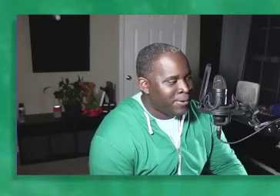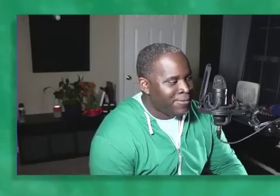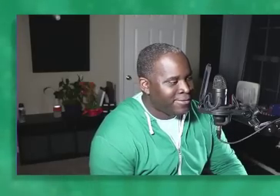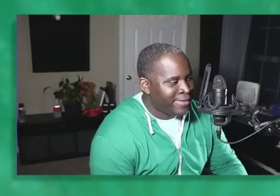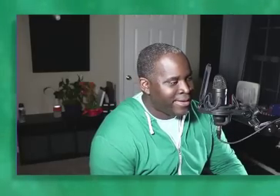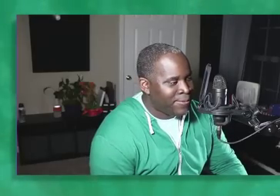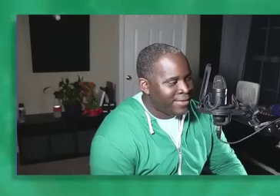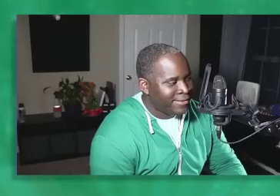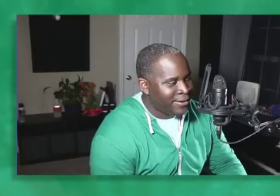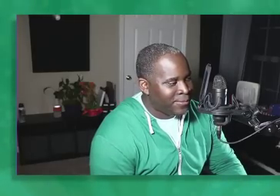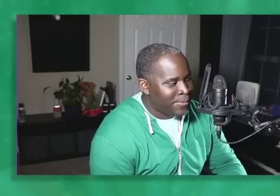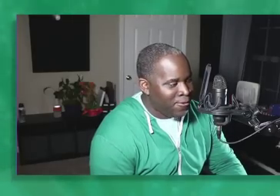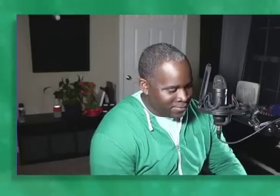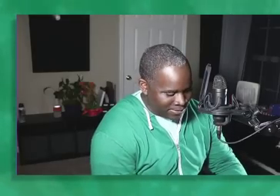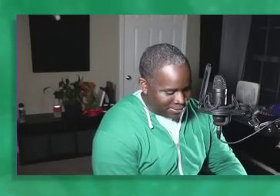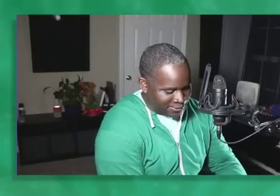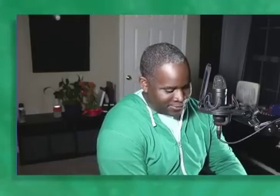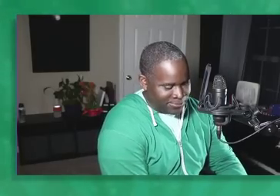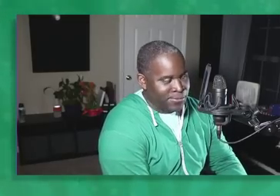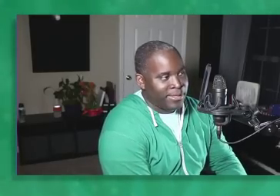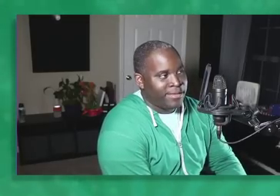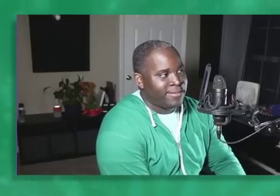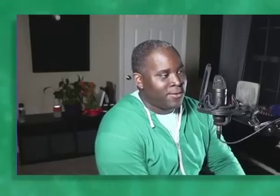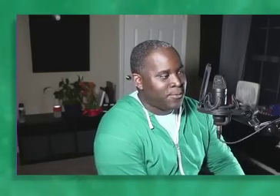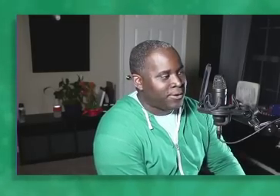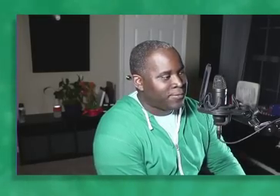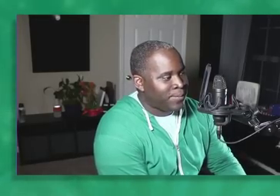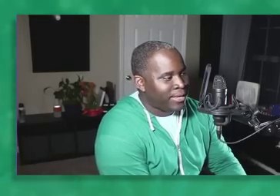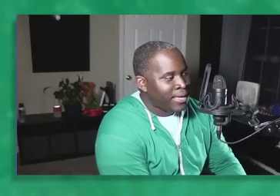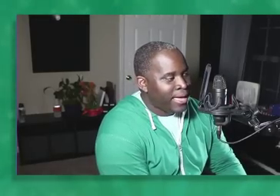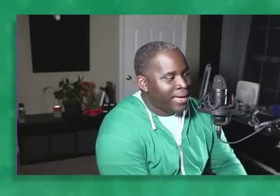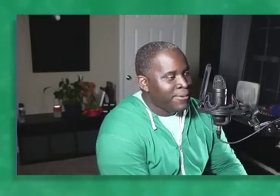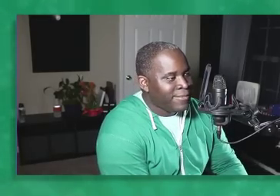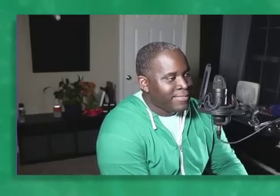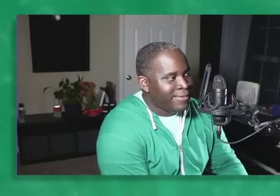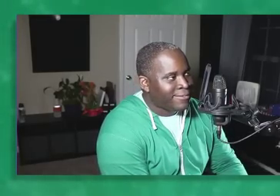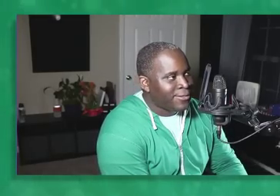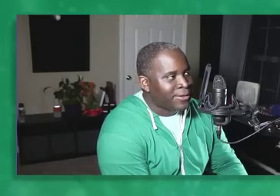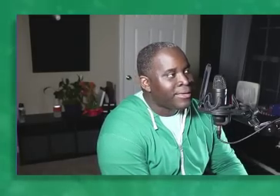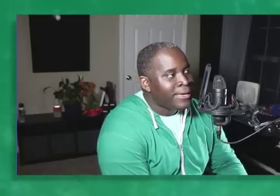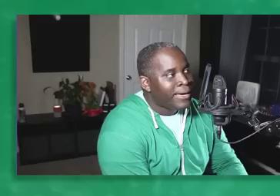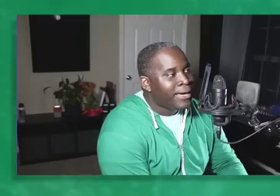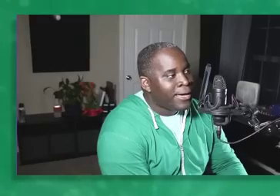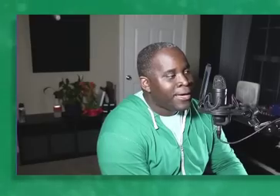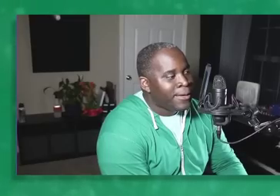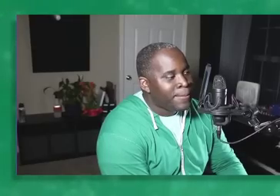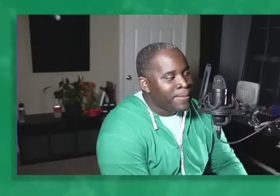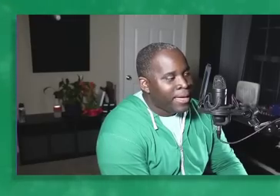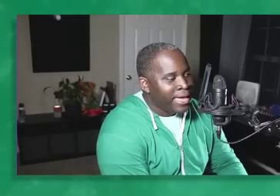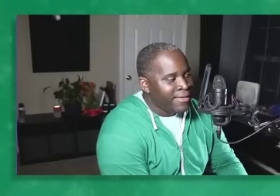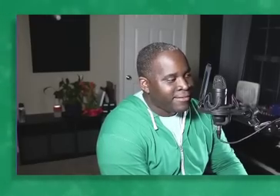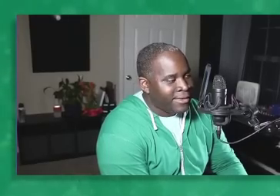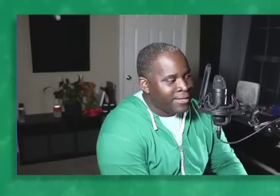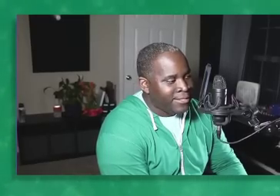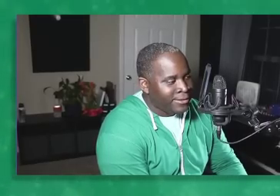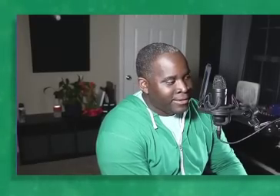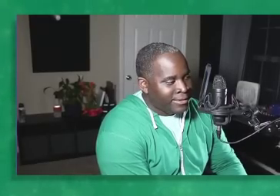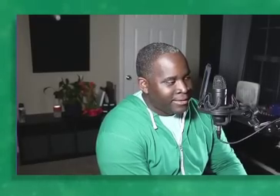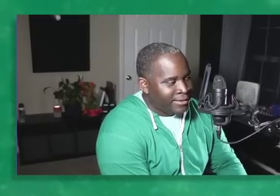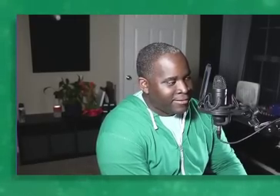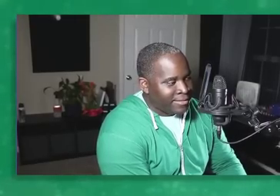what did we learn? What was the takeaways here? Hopefully we learned some cool ASL words. But I would say this. Look,